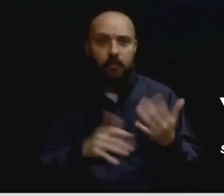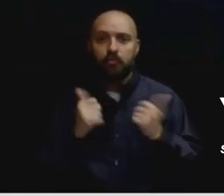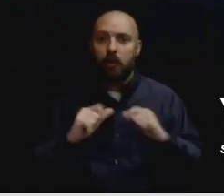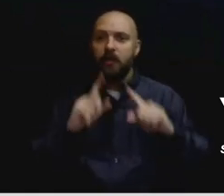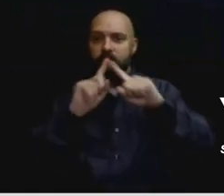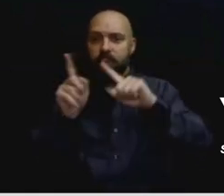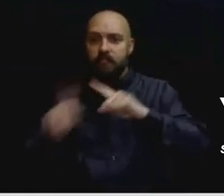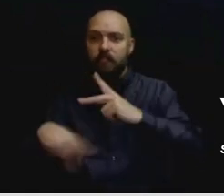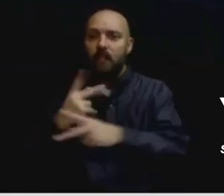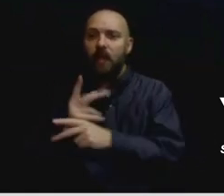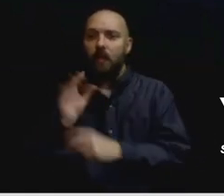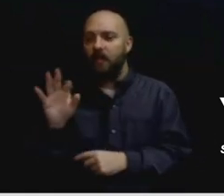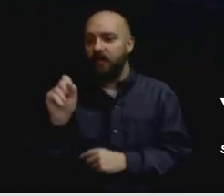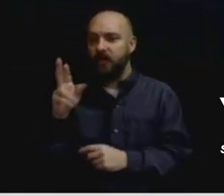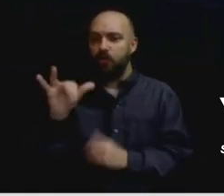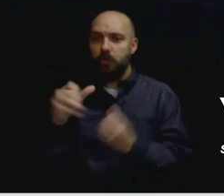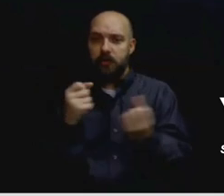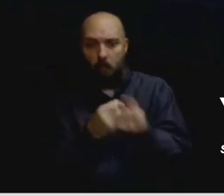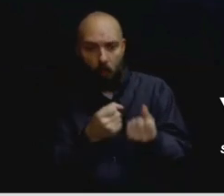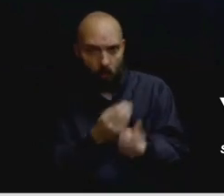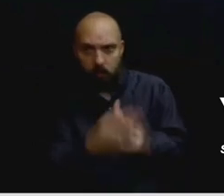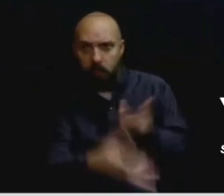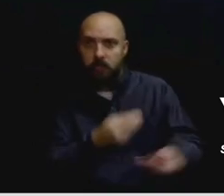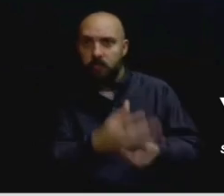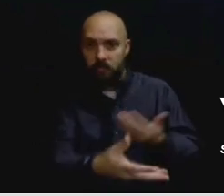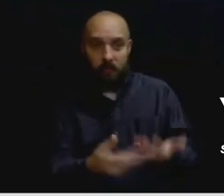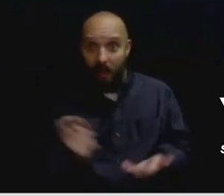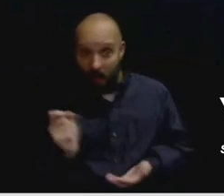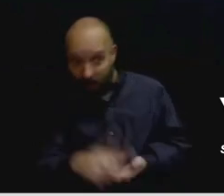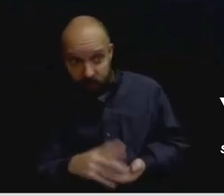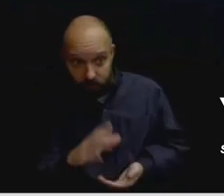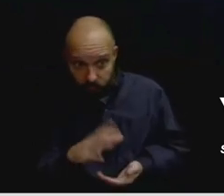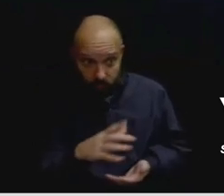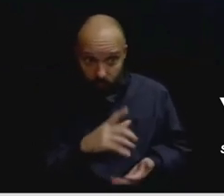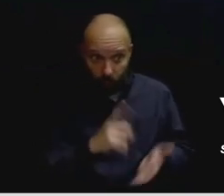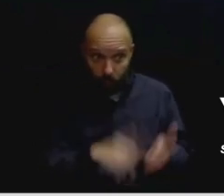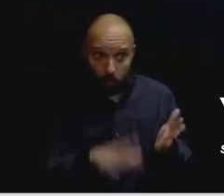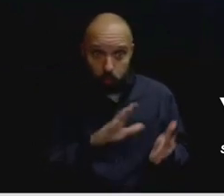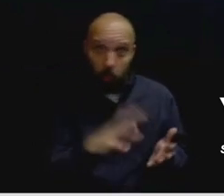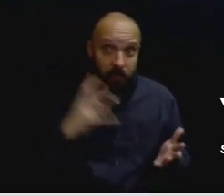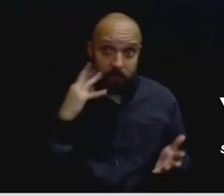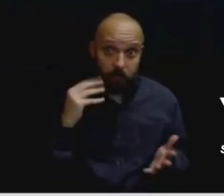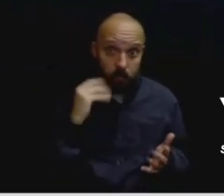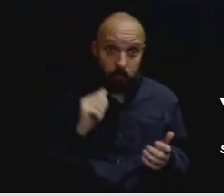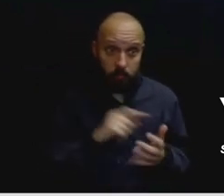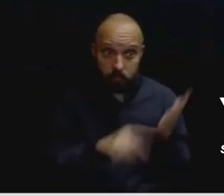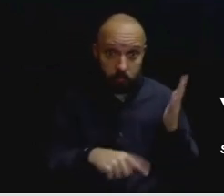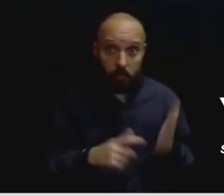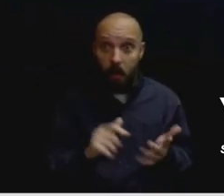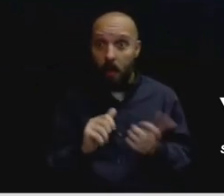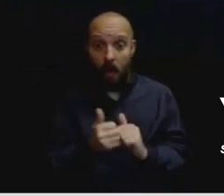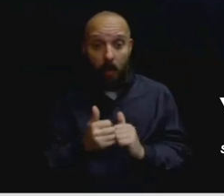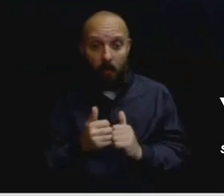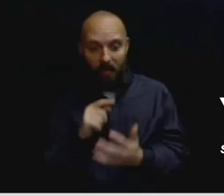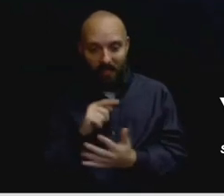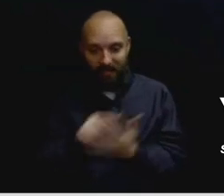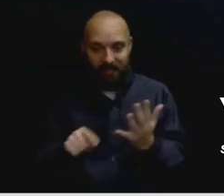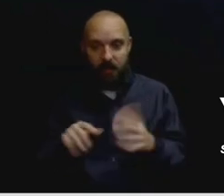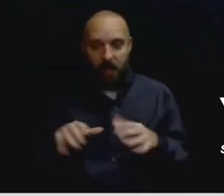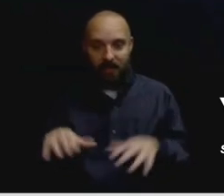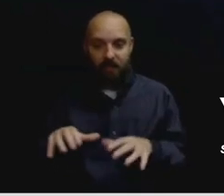types of sensory supports, and ask them what their experience is like. How does this activity make your